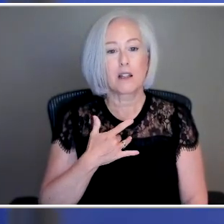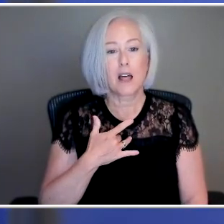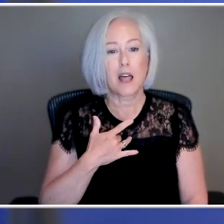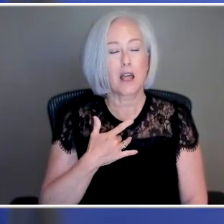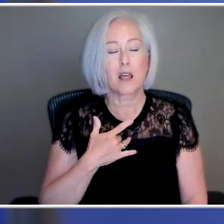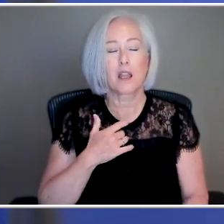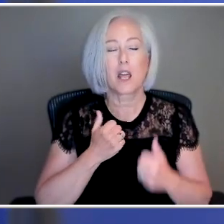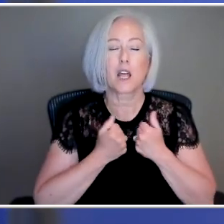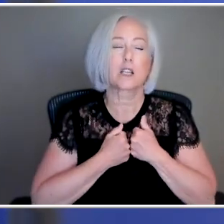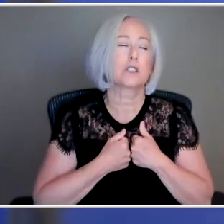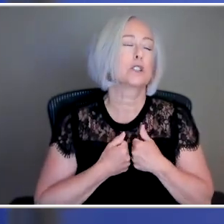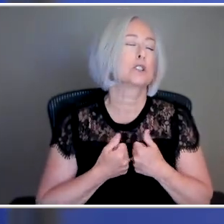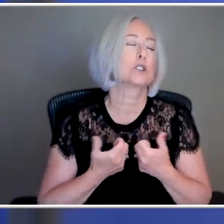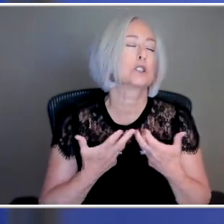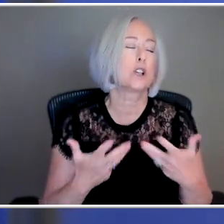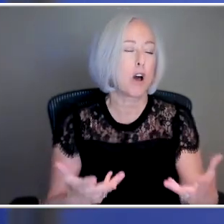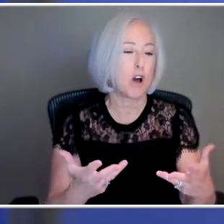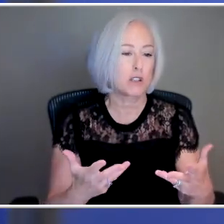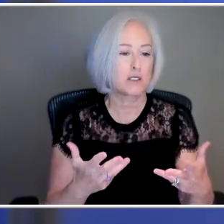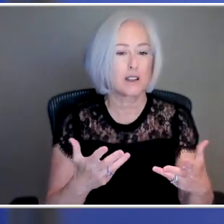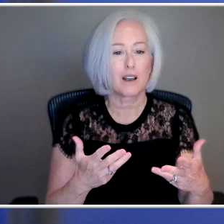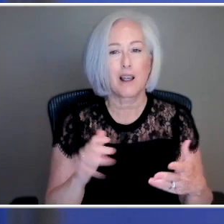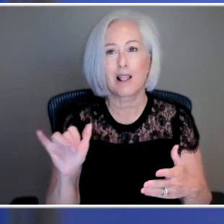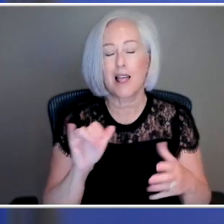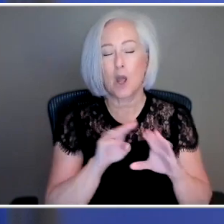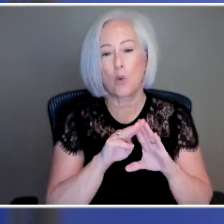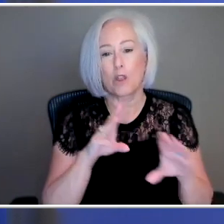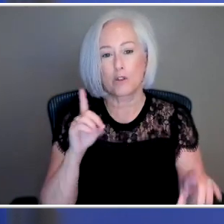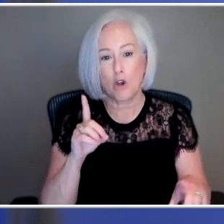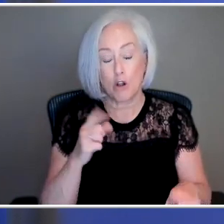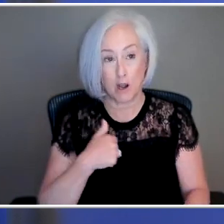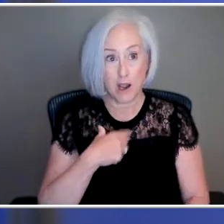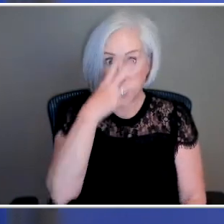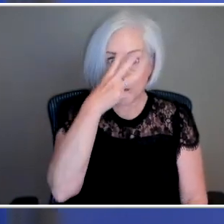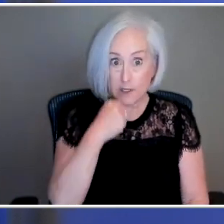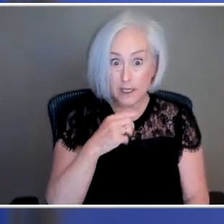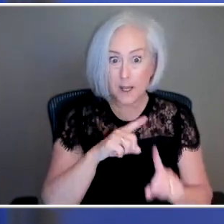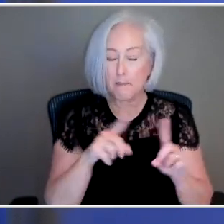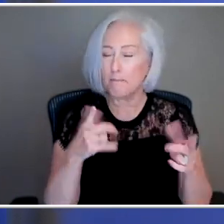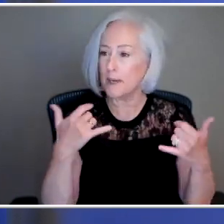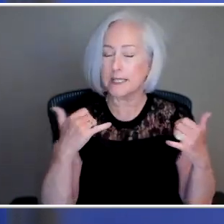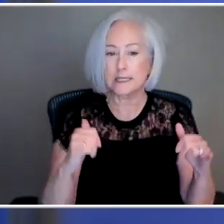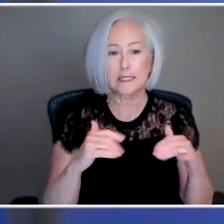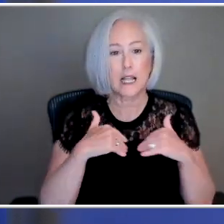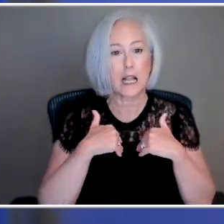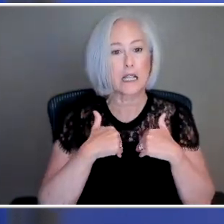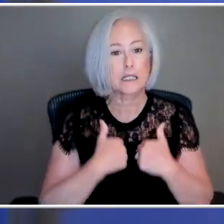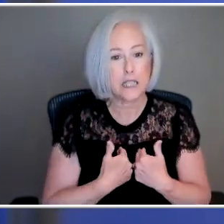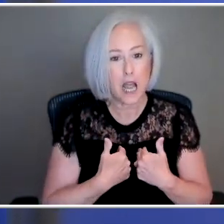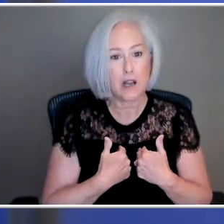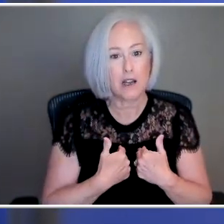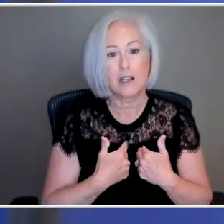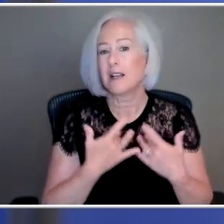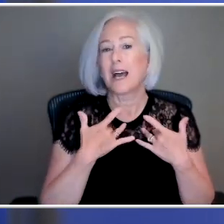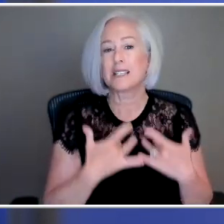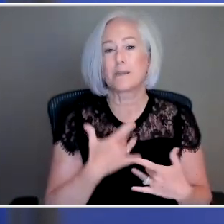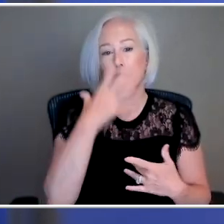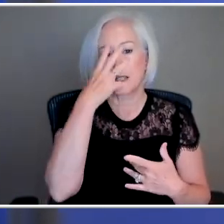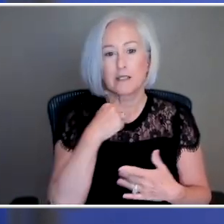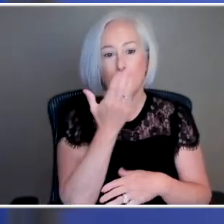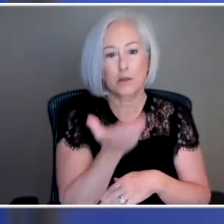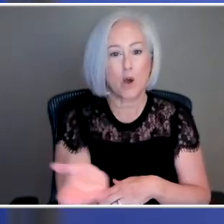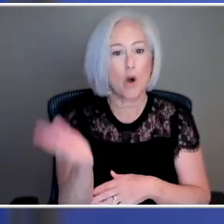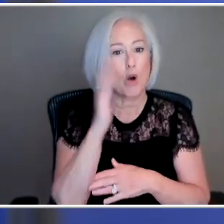I'd sleep and I'd still feel tired whenever I woke up, and I was just honestly sleeping majority of my days. I just go to school, come home,